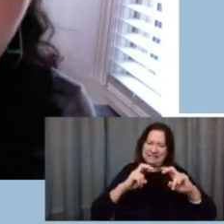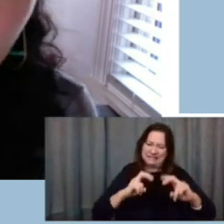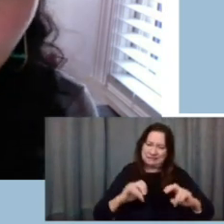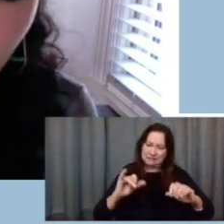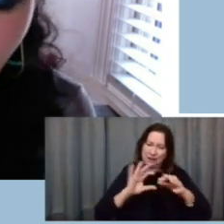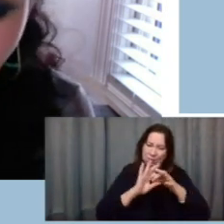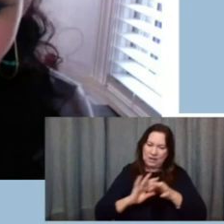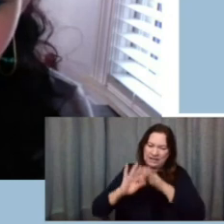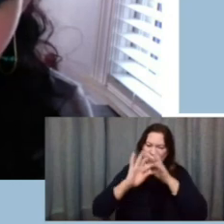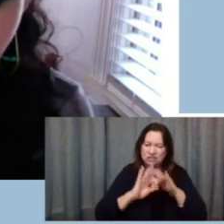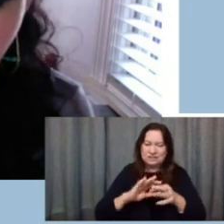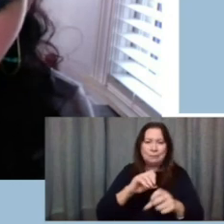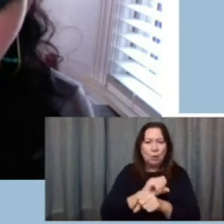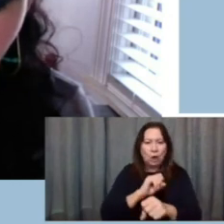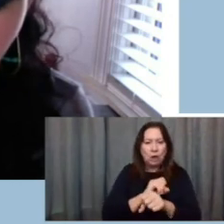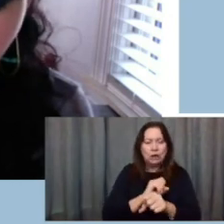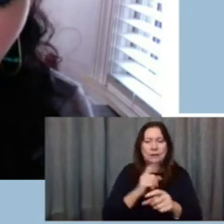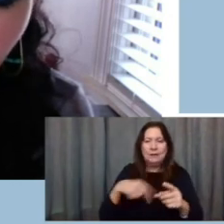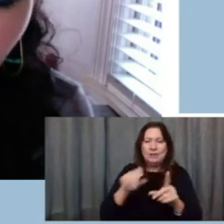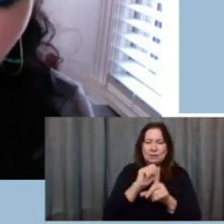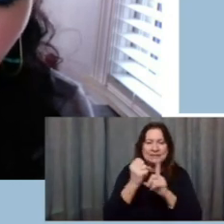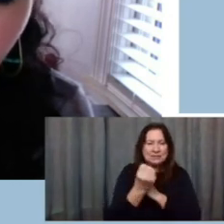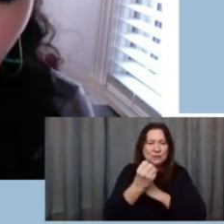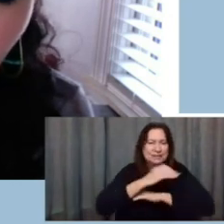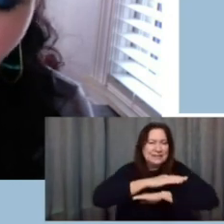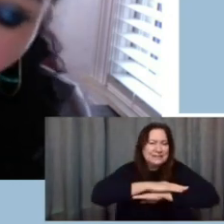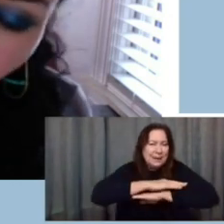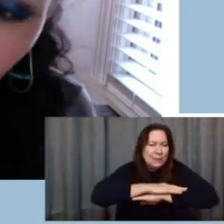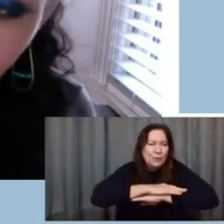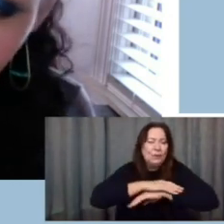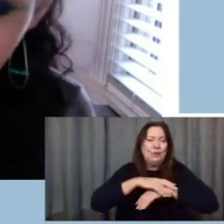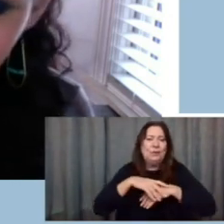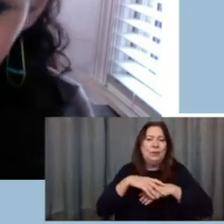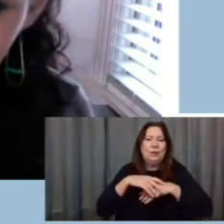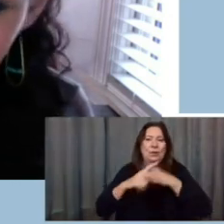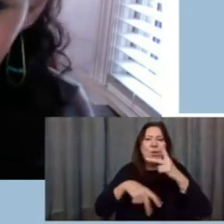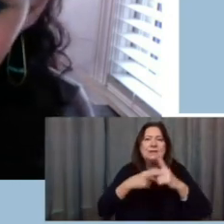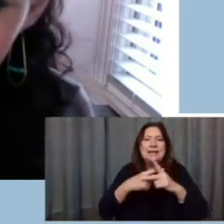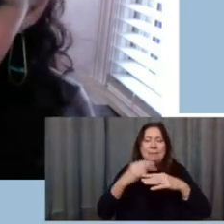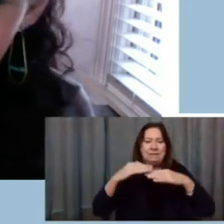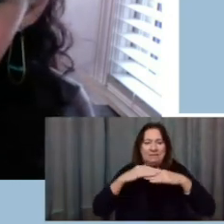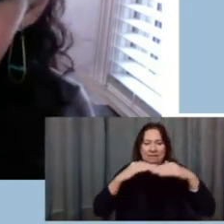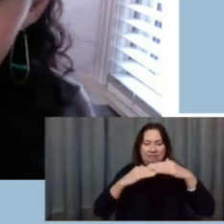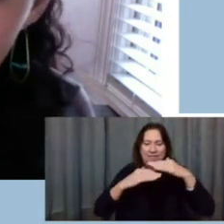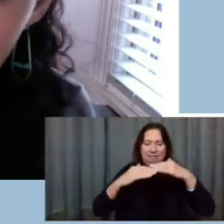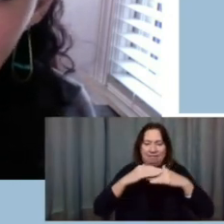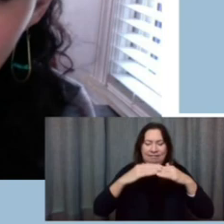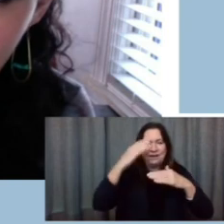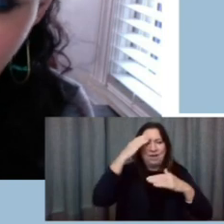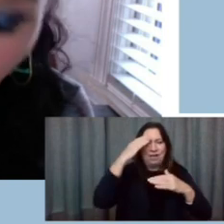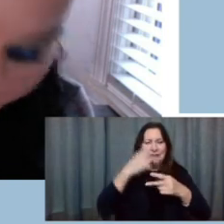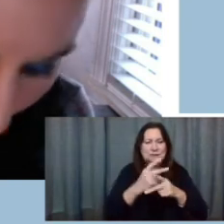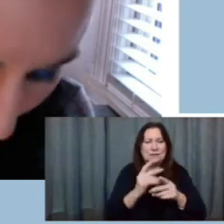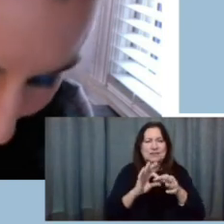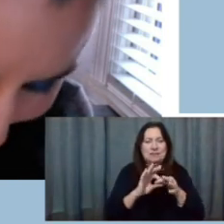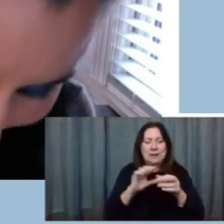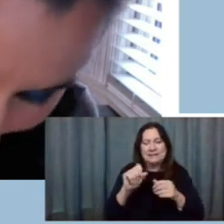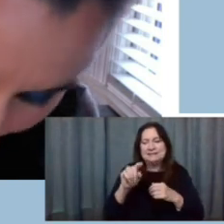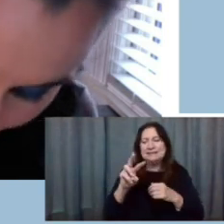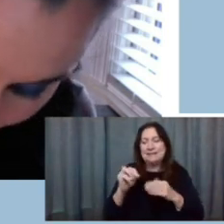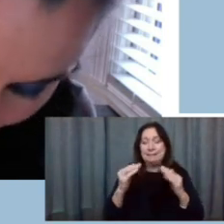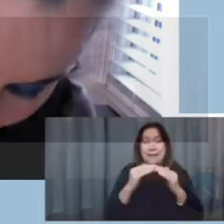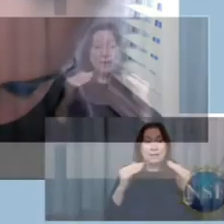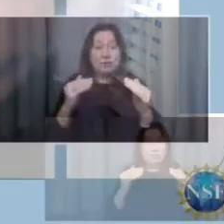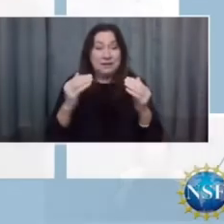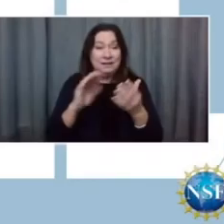work and those conditions at the table, what kind of multi-layered knowledge production about STEM equity becomes possible?